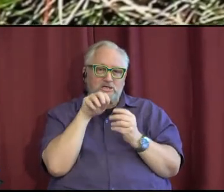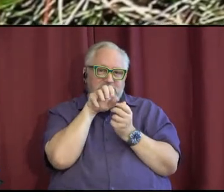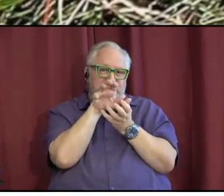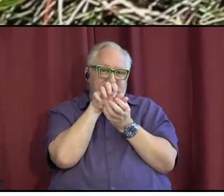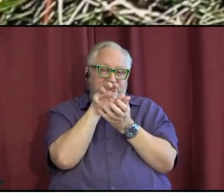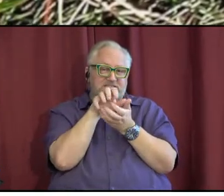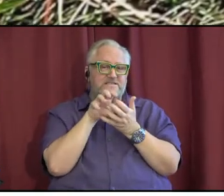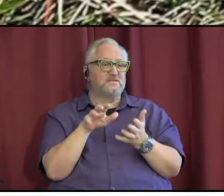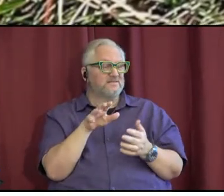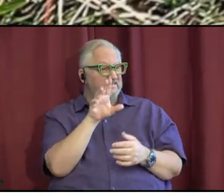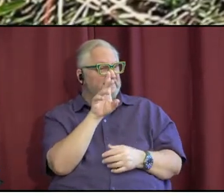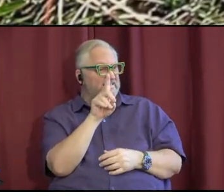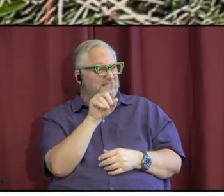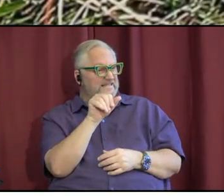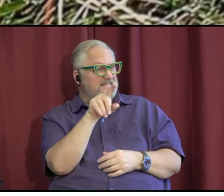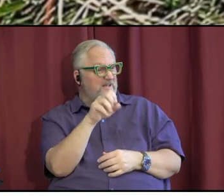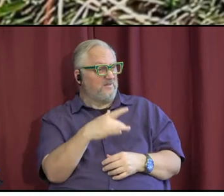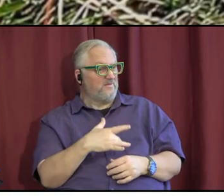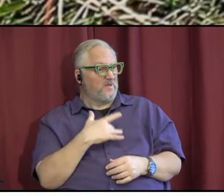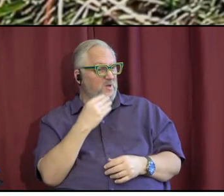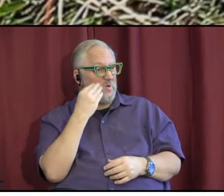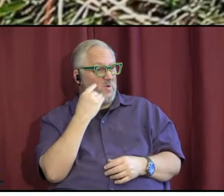Makes you homesick, huh, Dale?